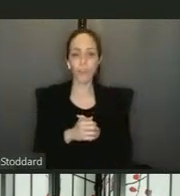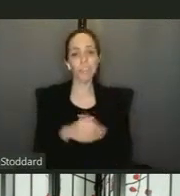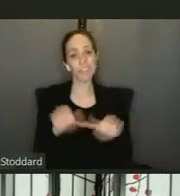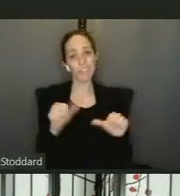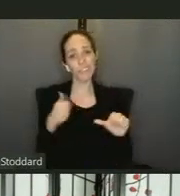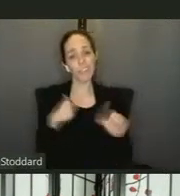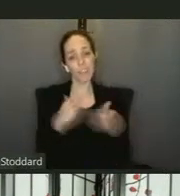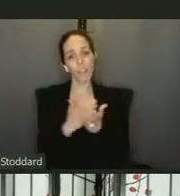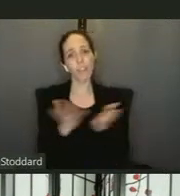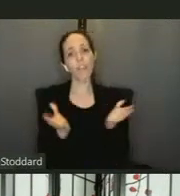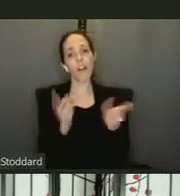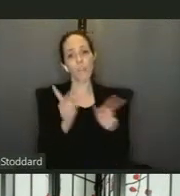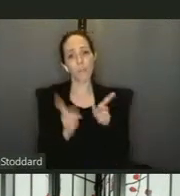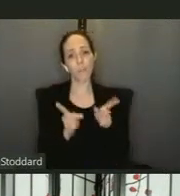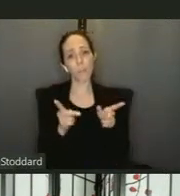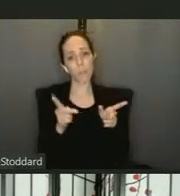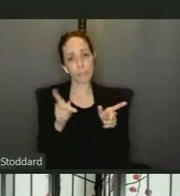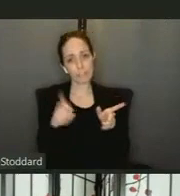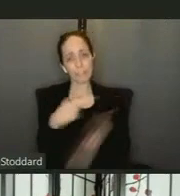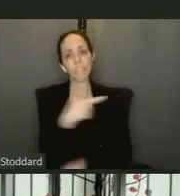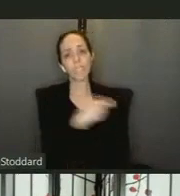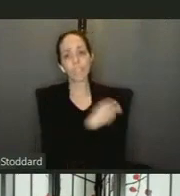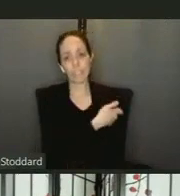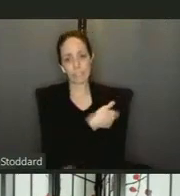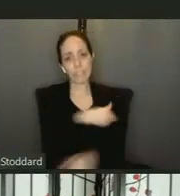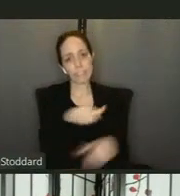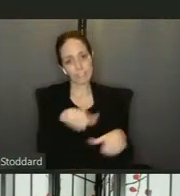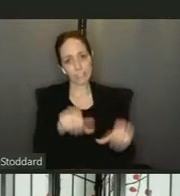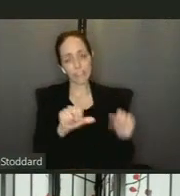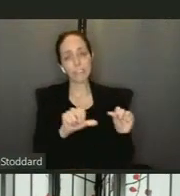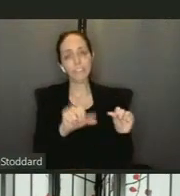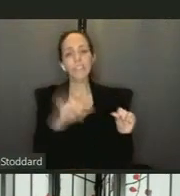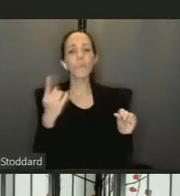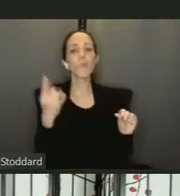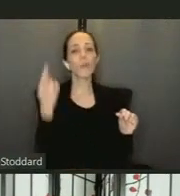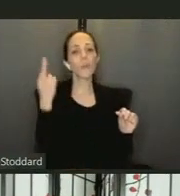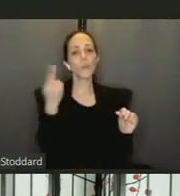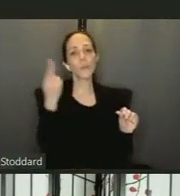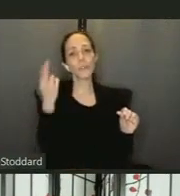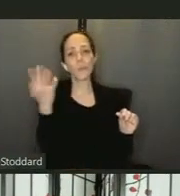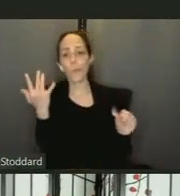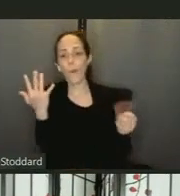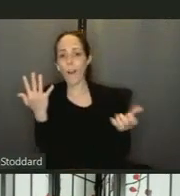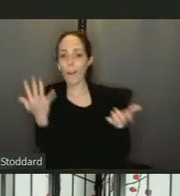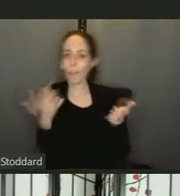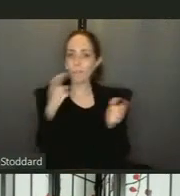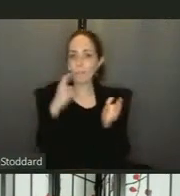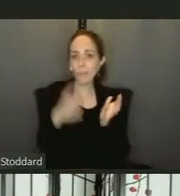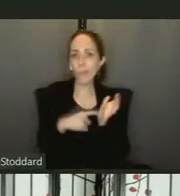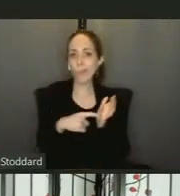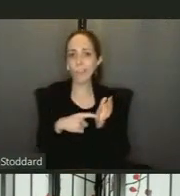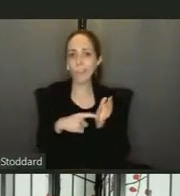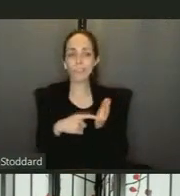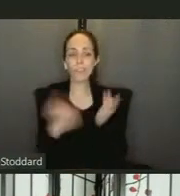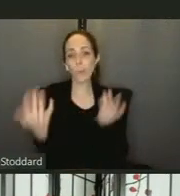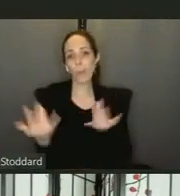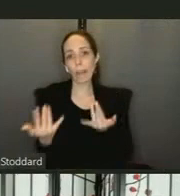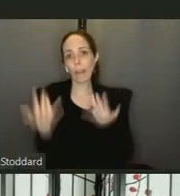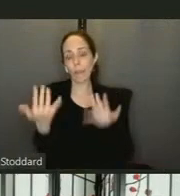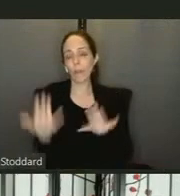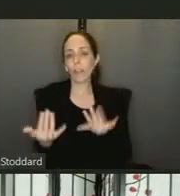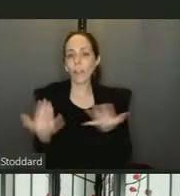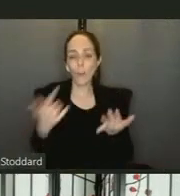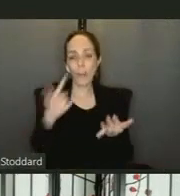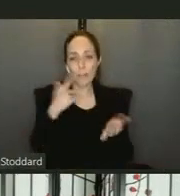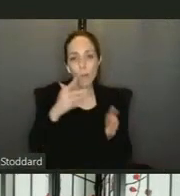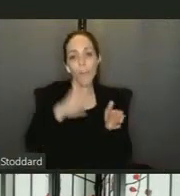few people in that category. So that's one of the reasons you're seeing, a fairly slow rollout, because there's a lot of people and